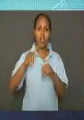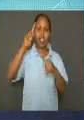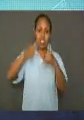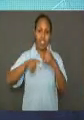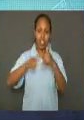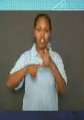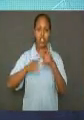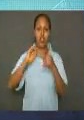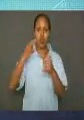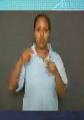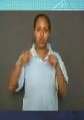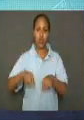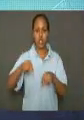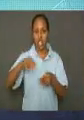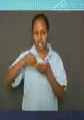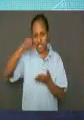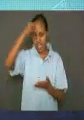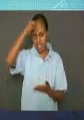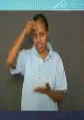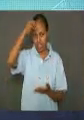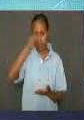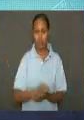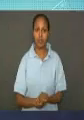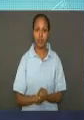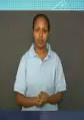the end of today's lesson.